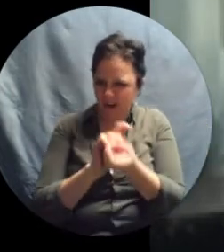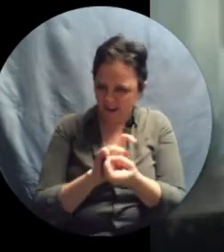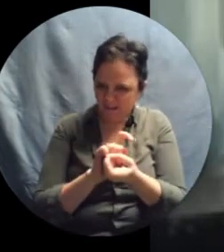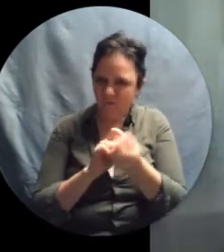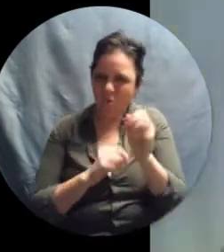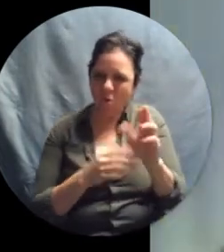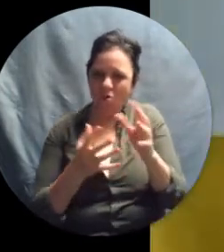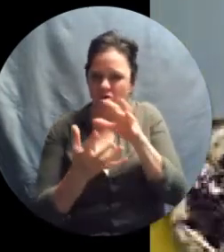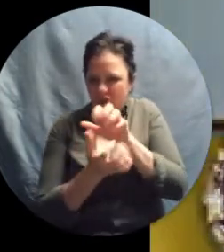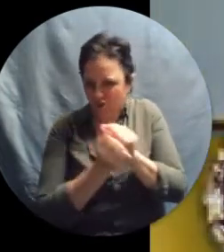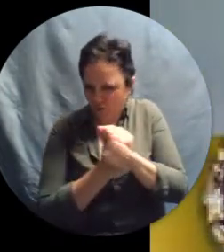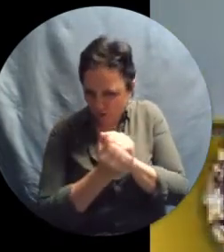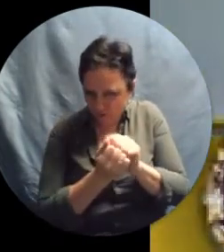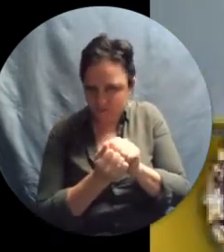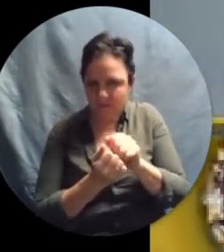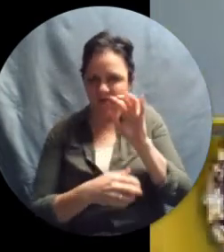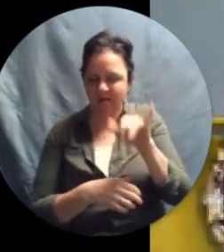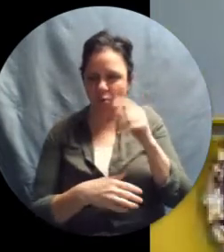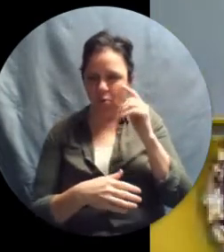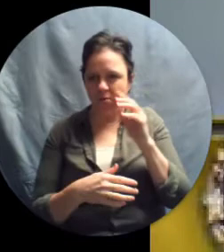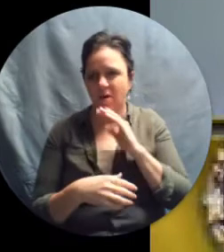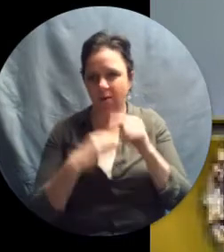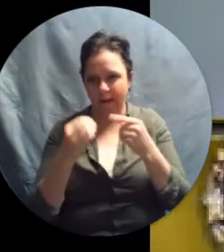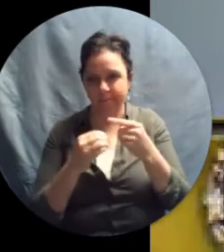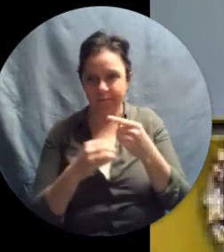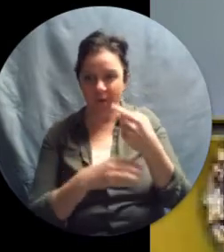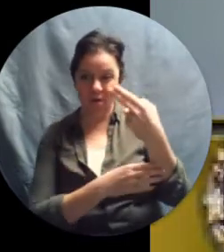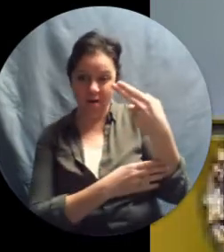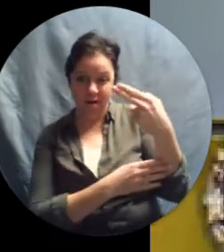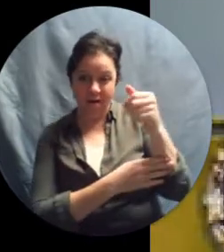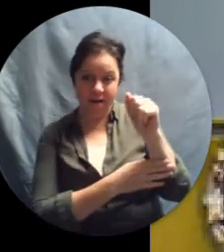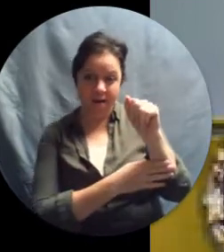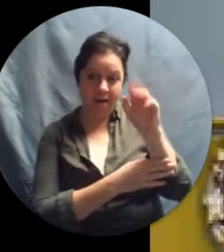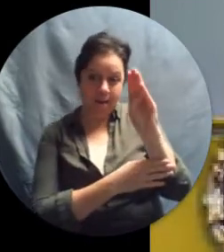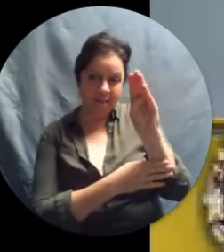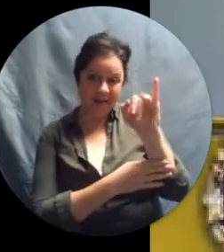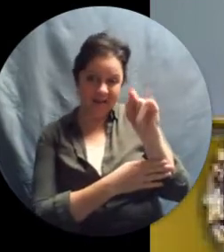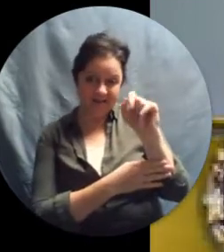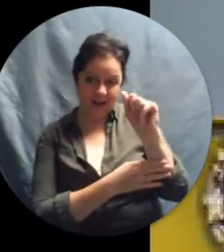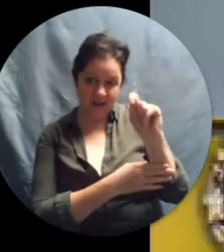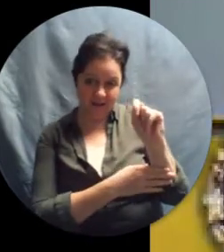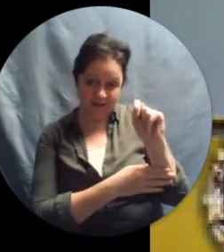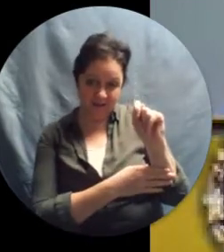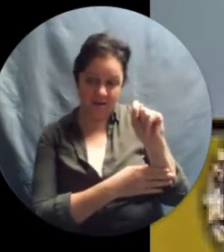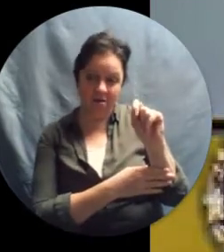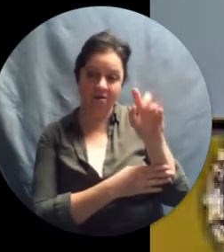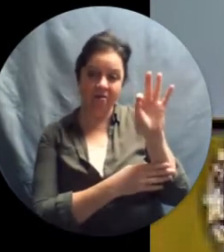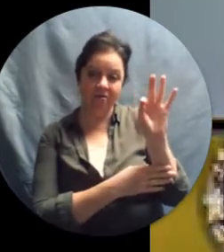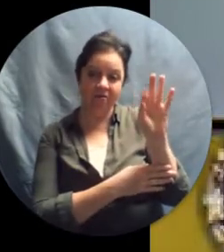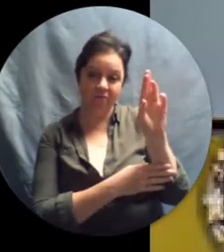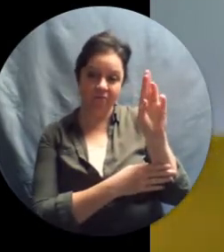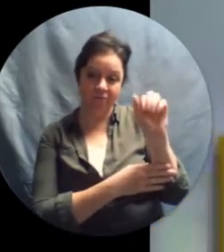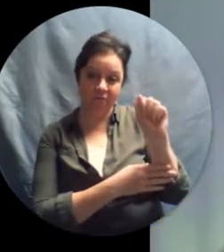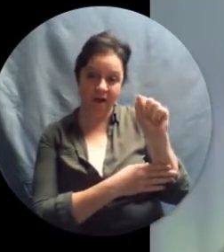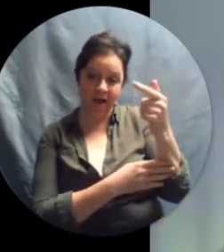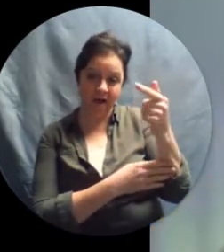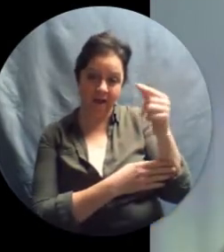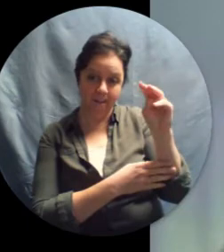habitat loss. So habitat fragmentation is also considered a form of habitat loss. What we're gonna see in